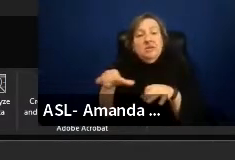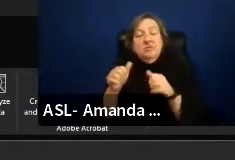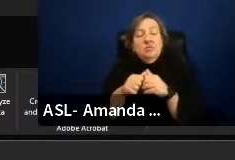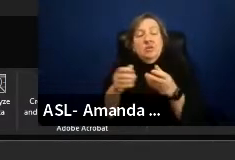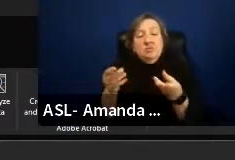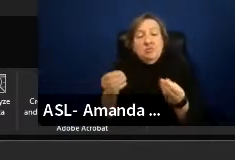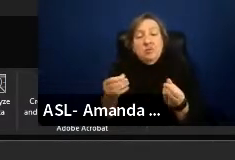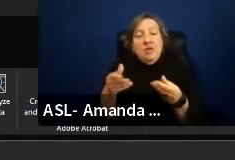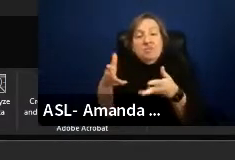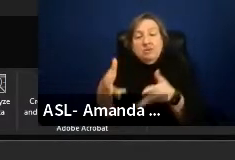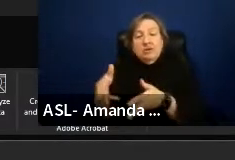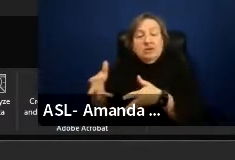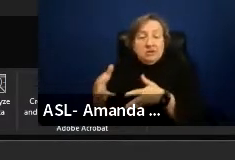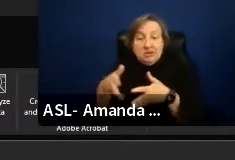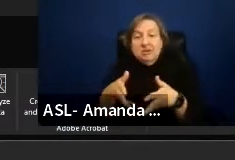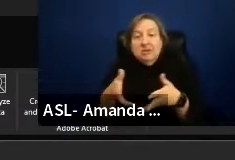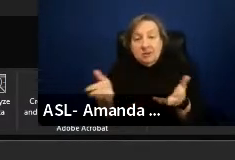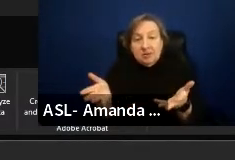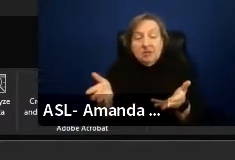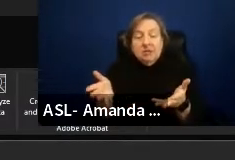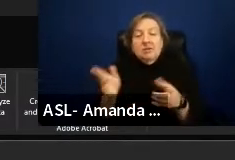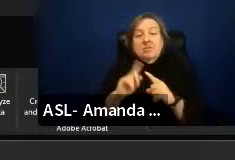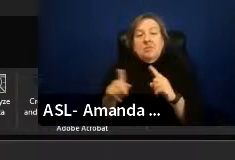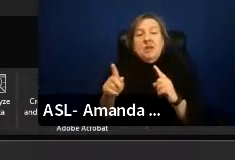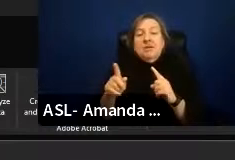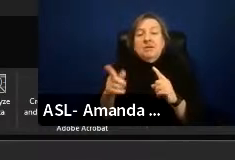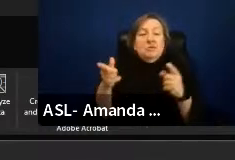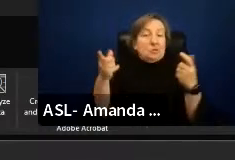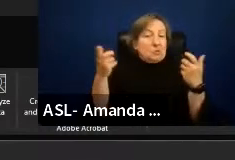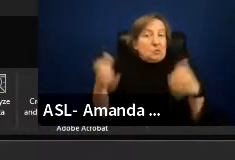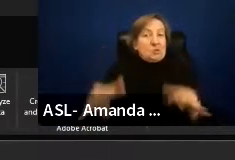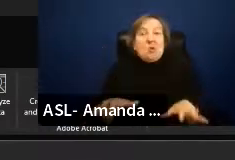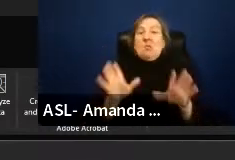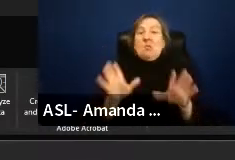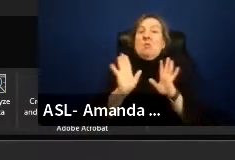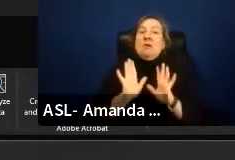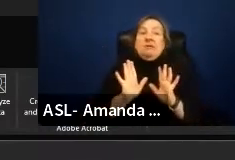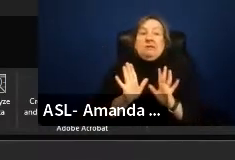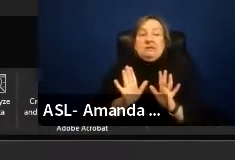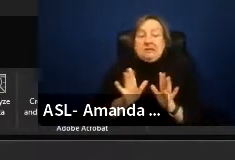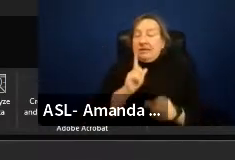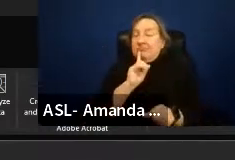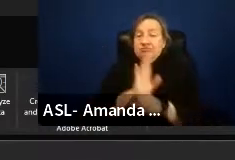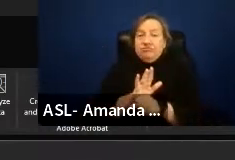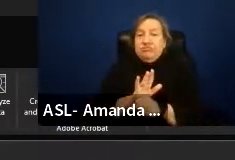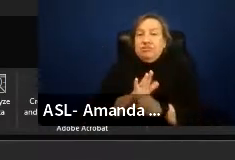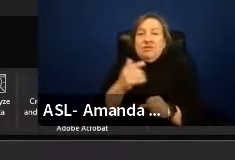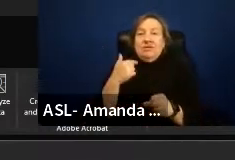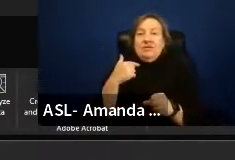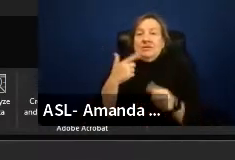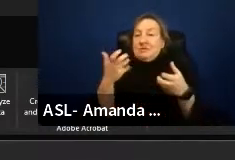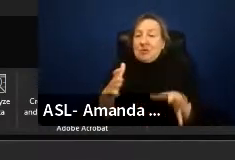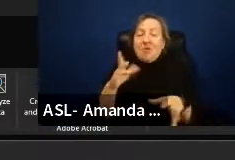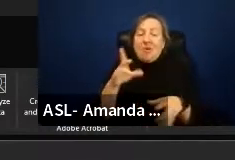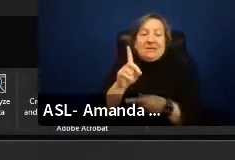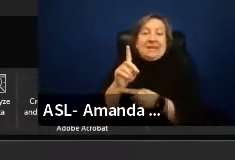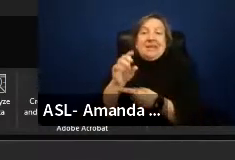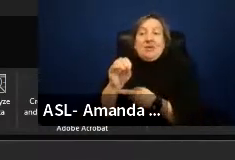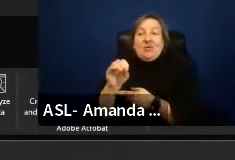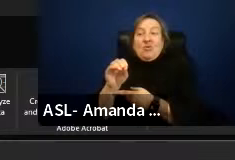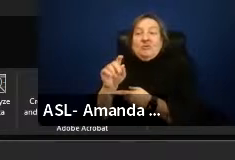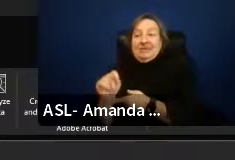property remnants. But you do not, I mean, guarantee you do not want